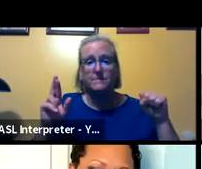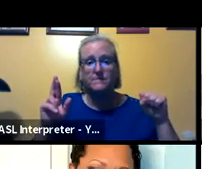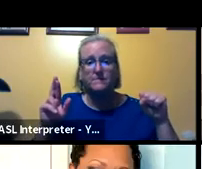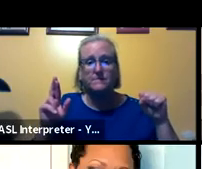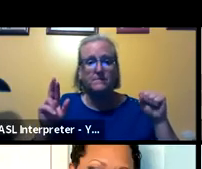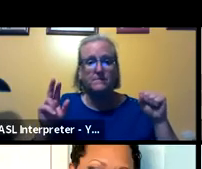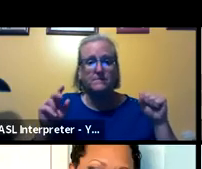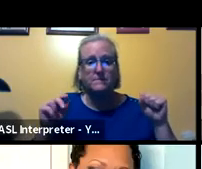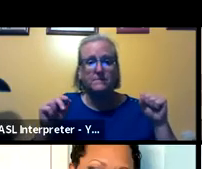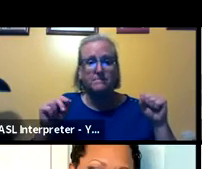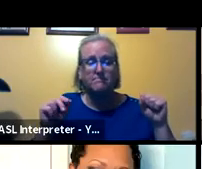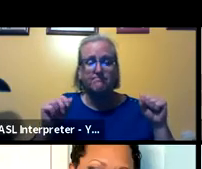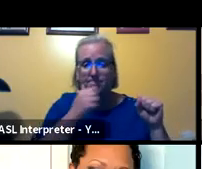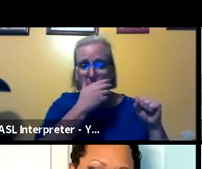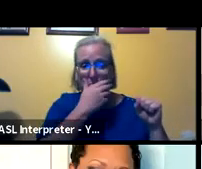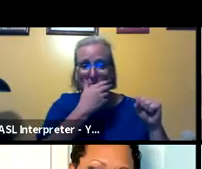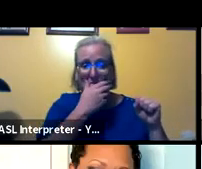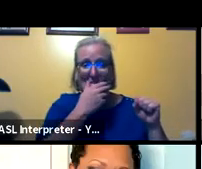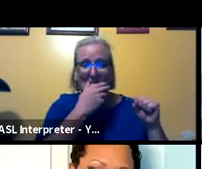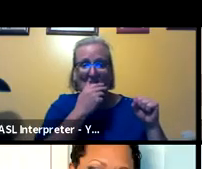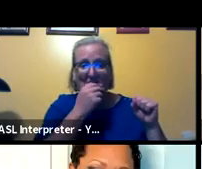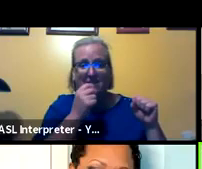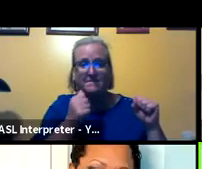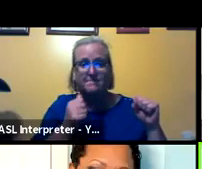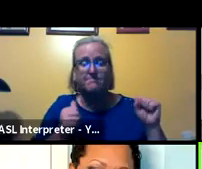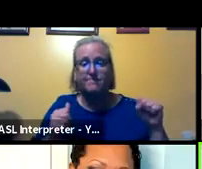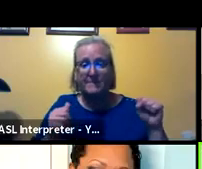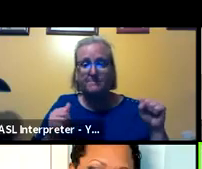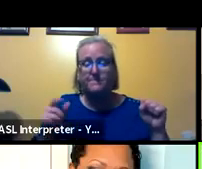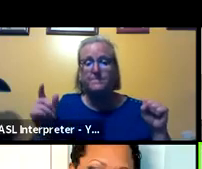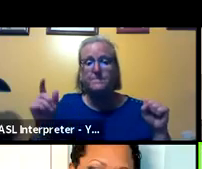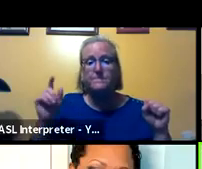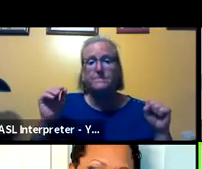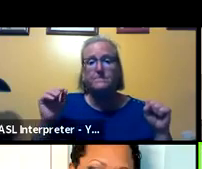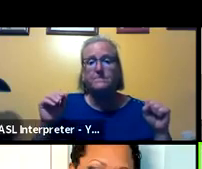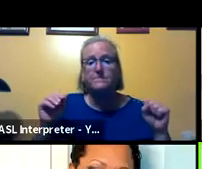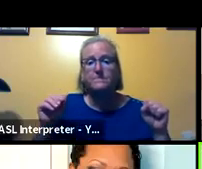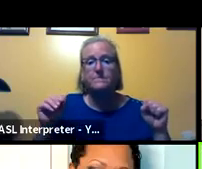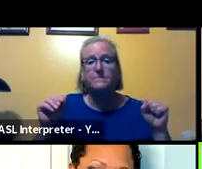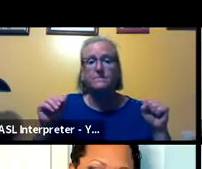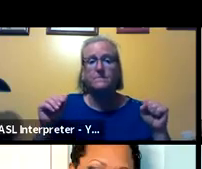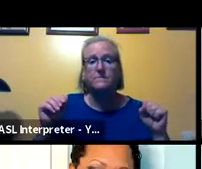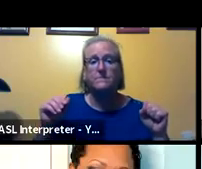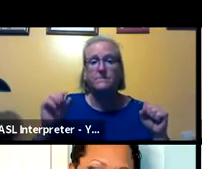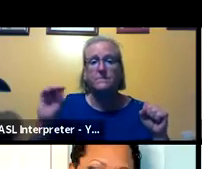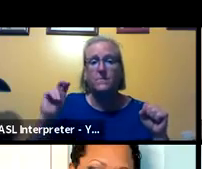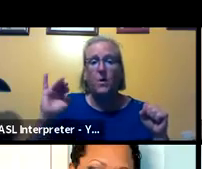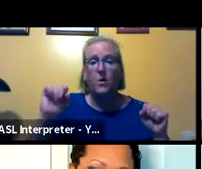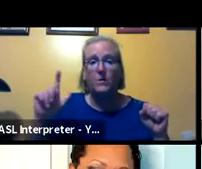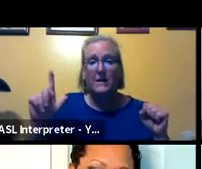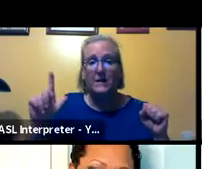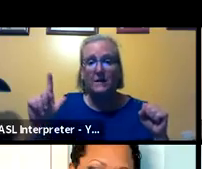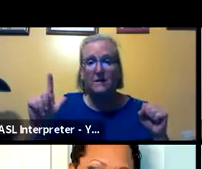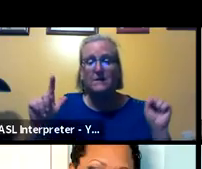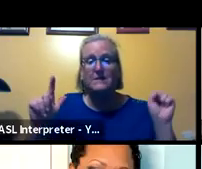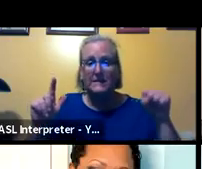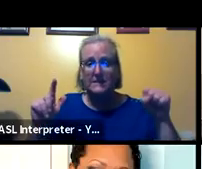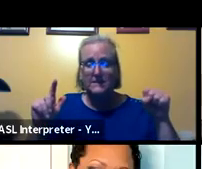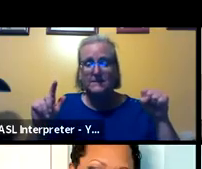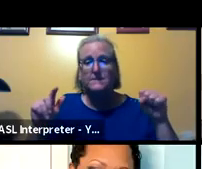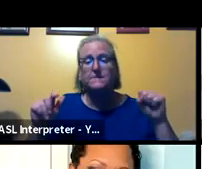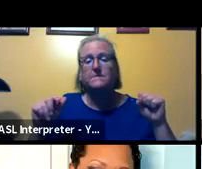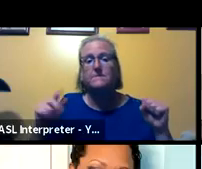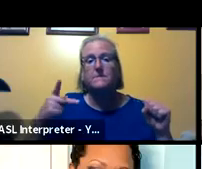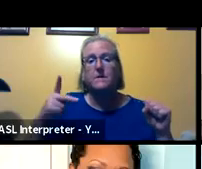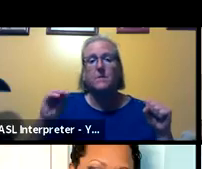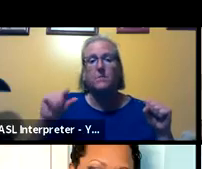before your vote, just so we have it for the record. Smith Tucker, yes. Okay. Dr. O'Neill. Claire O'Neill, yes.